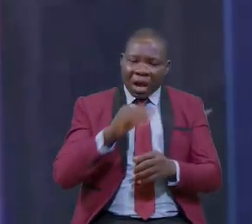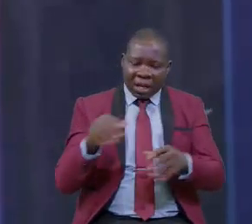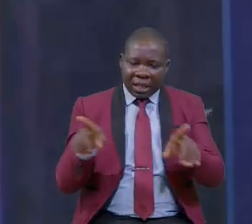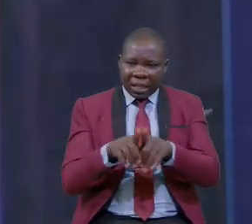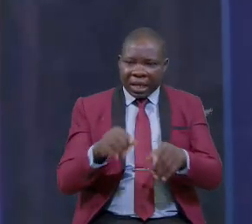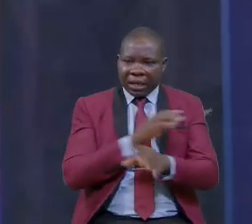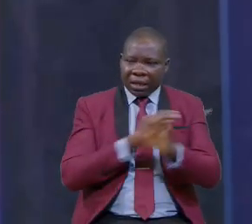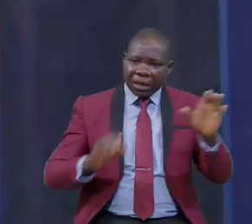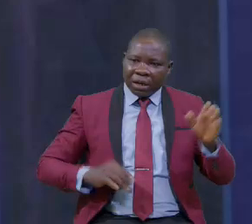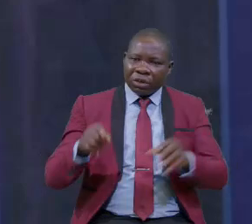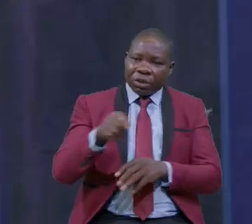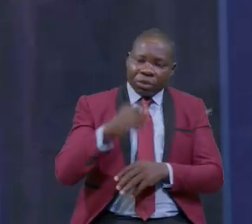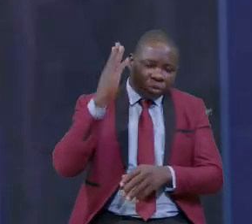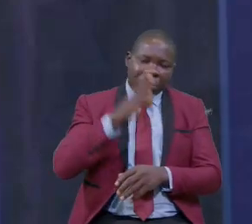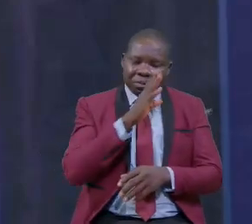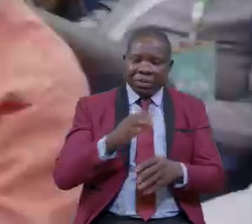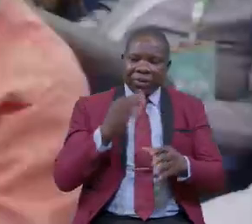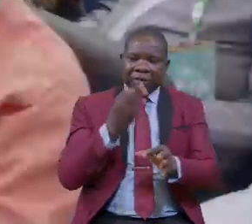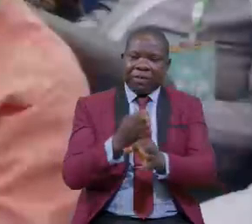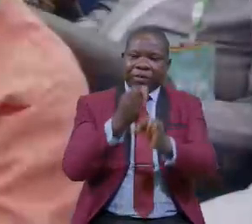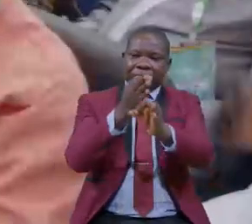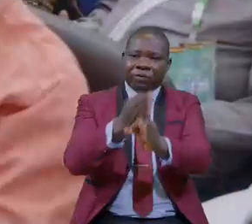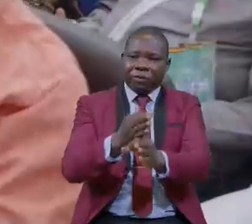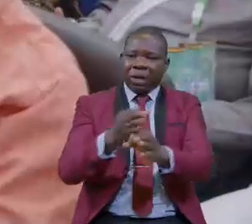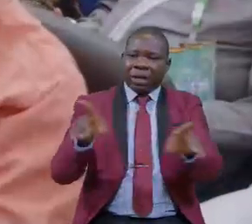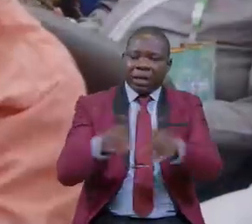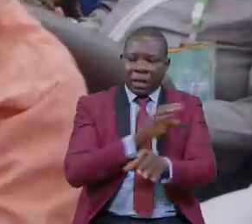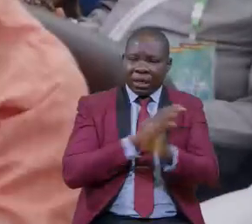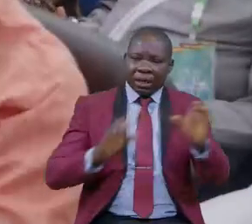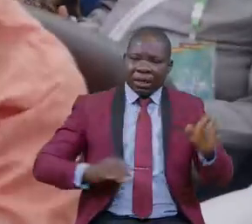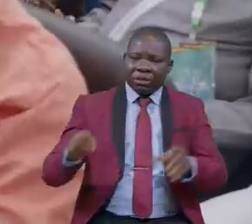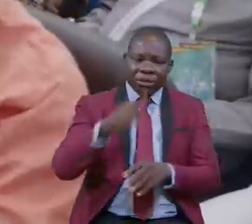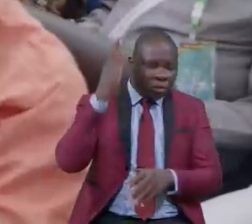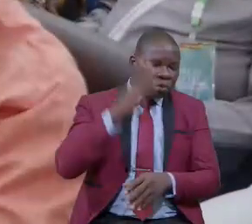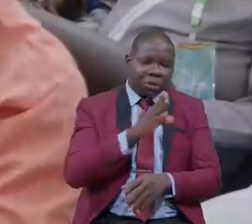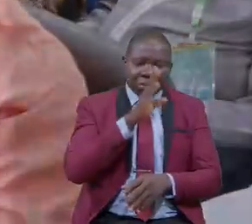Christ, you will be fearless. Amen. And from today,